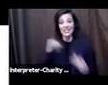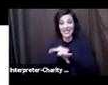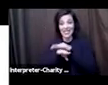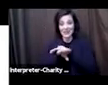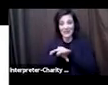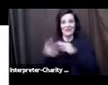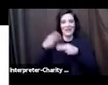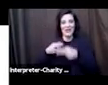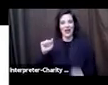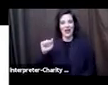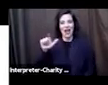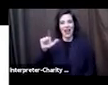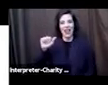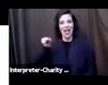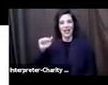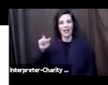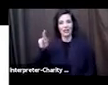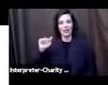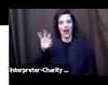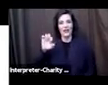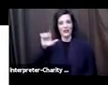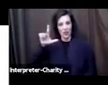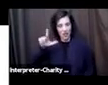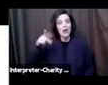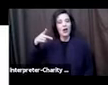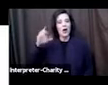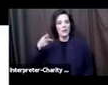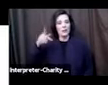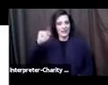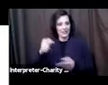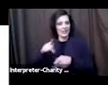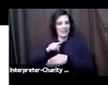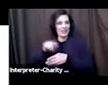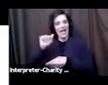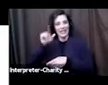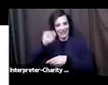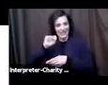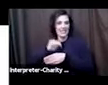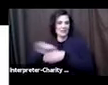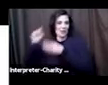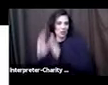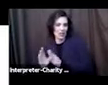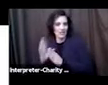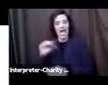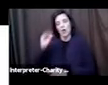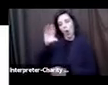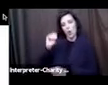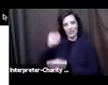occupational therapist and an AT specialist at Tekl. And Kim and Haley, I'll let you intro